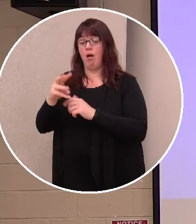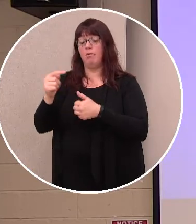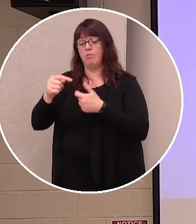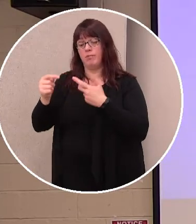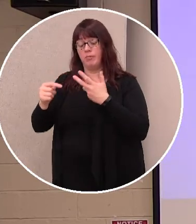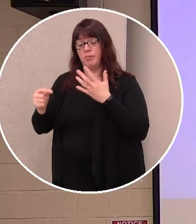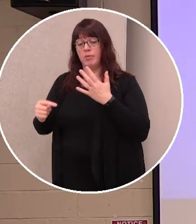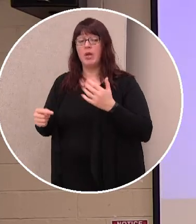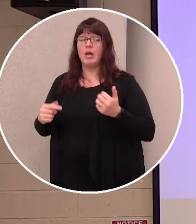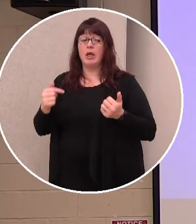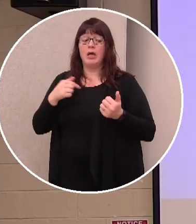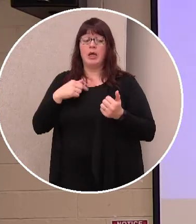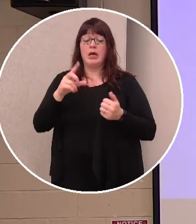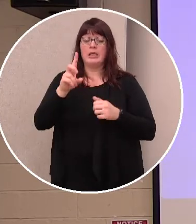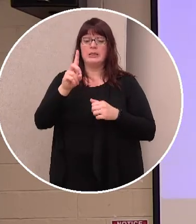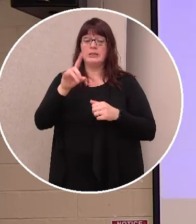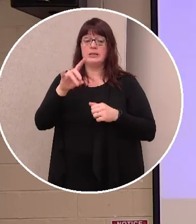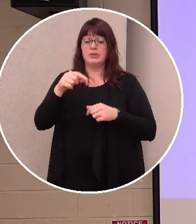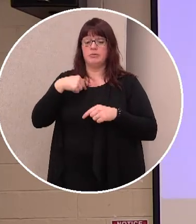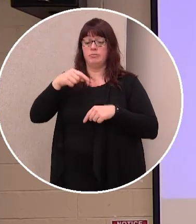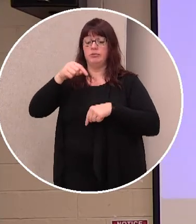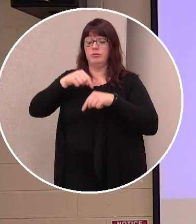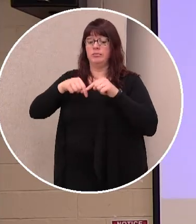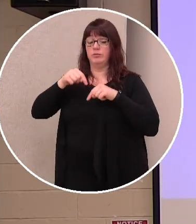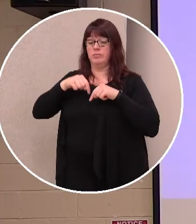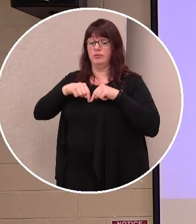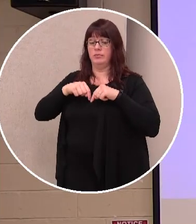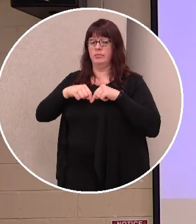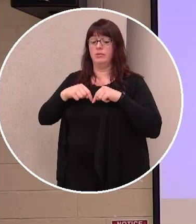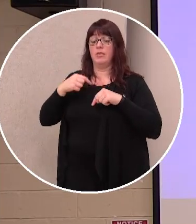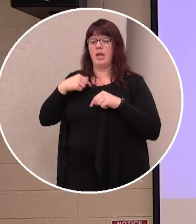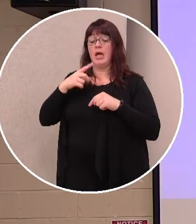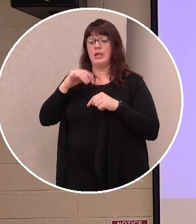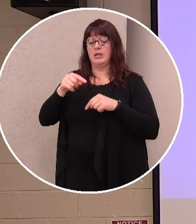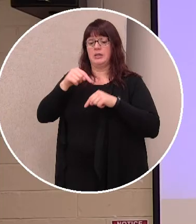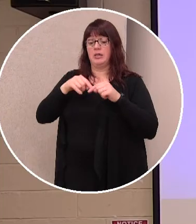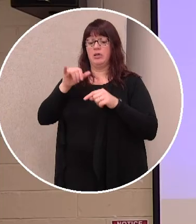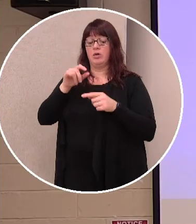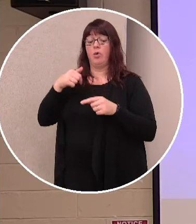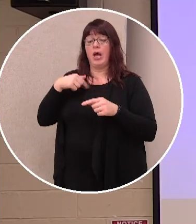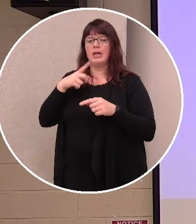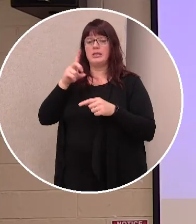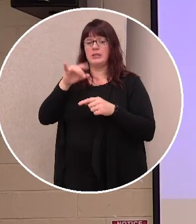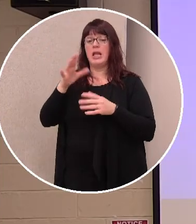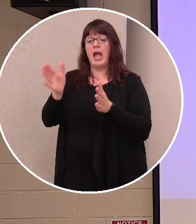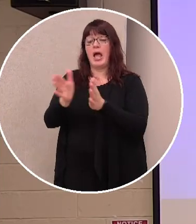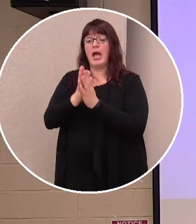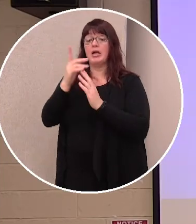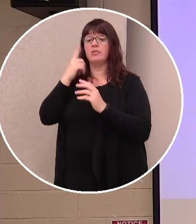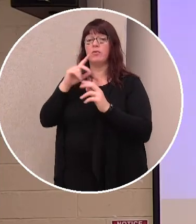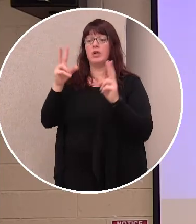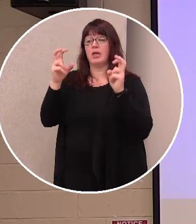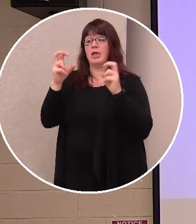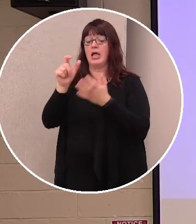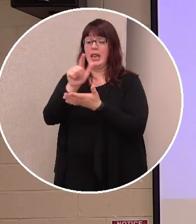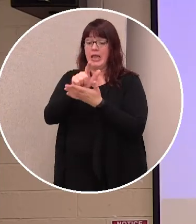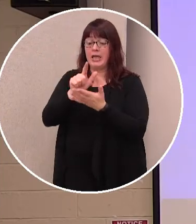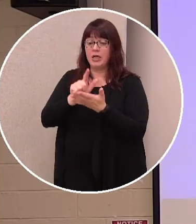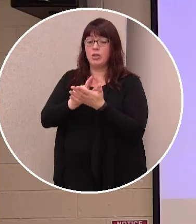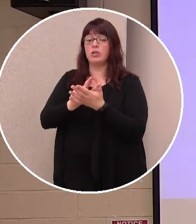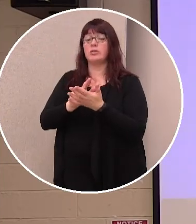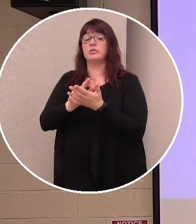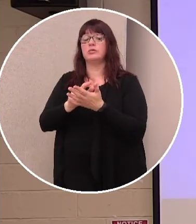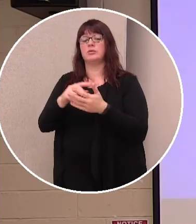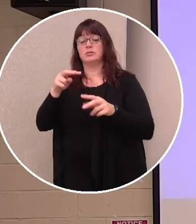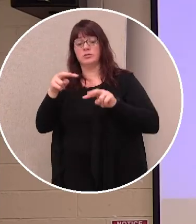this. I have gone back, obviously, as I said I would do in that study session, ask for our legal interpretation of whether the executive did fulfill